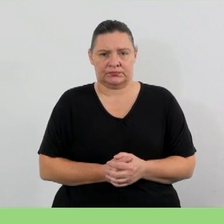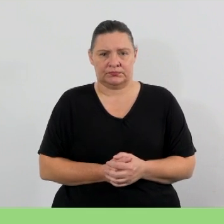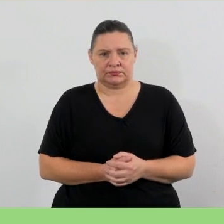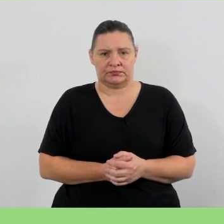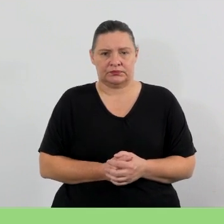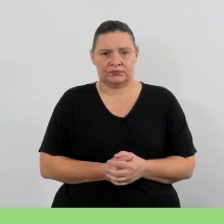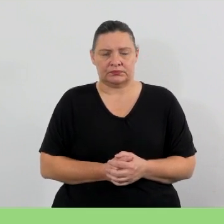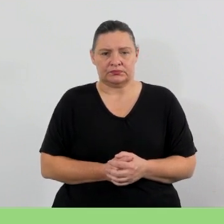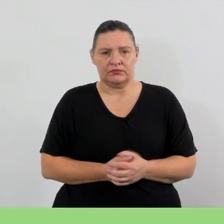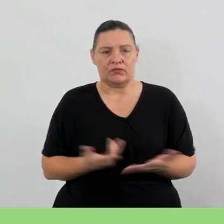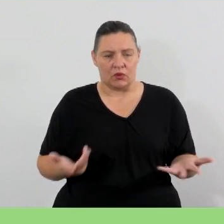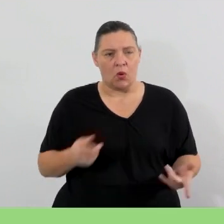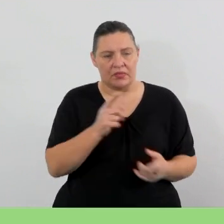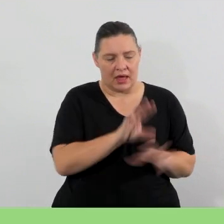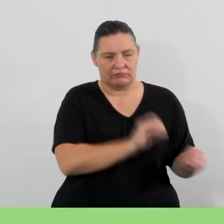or